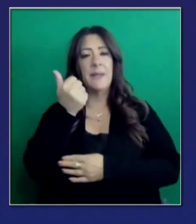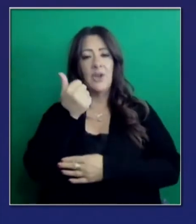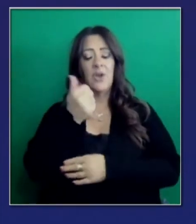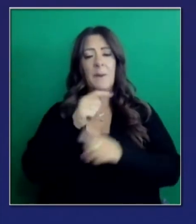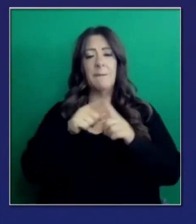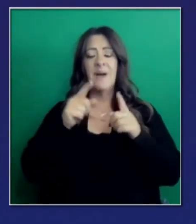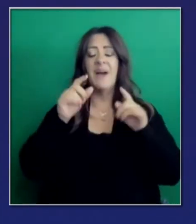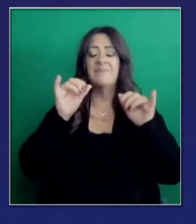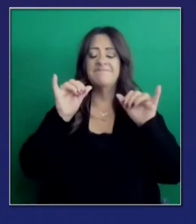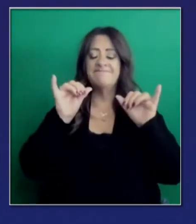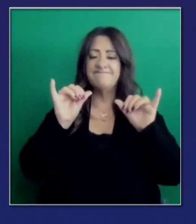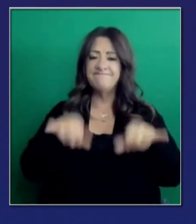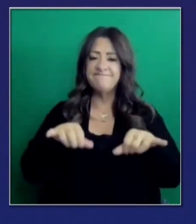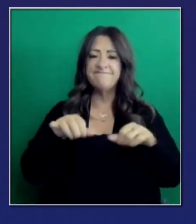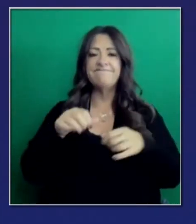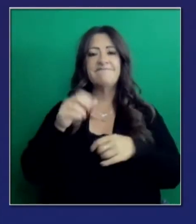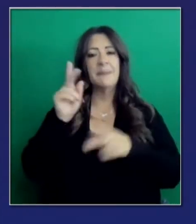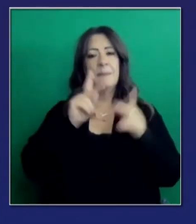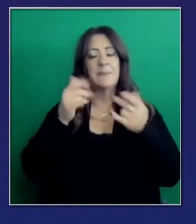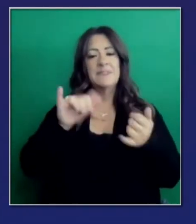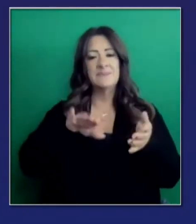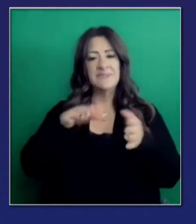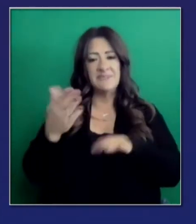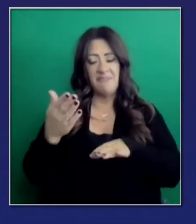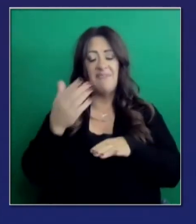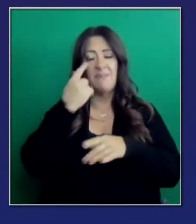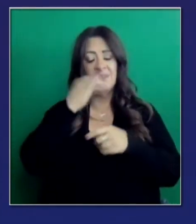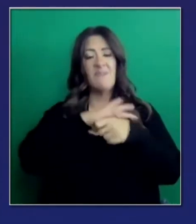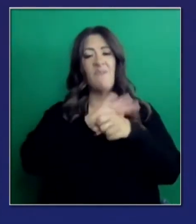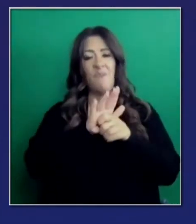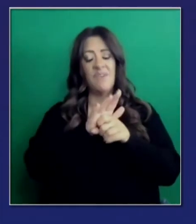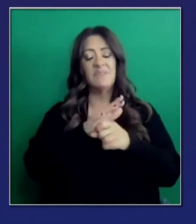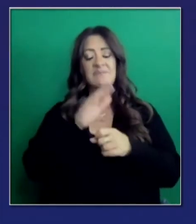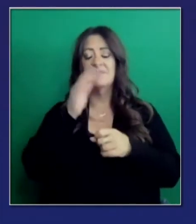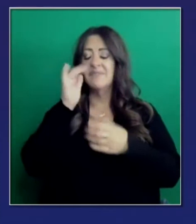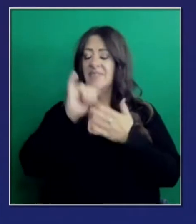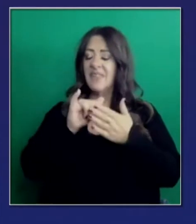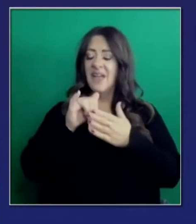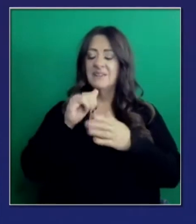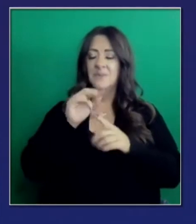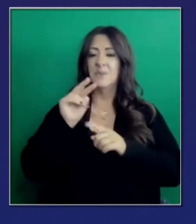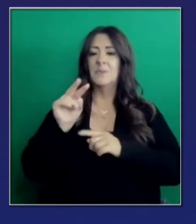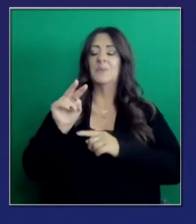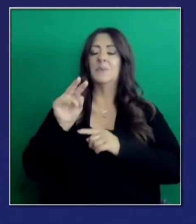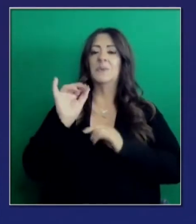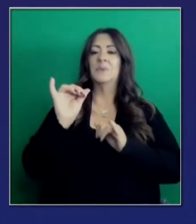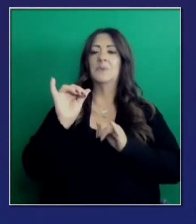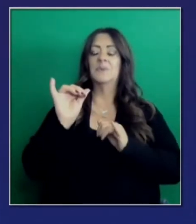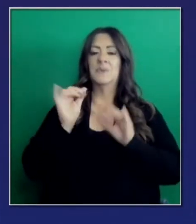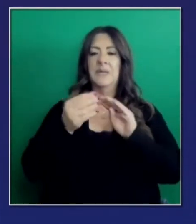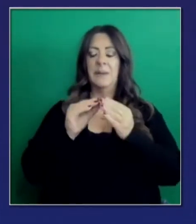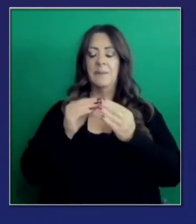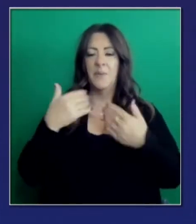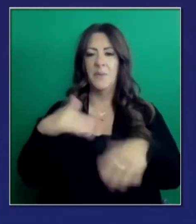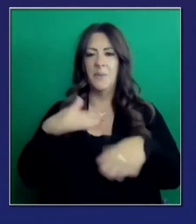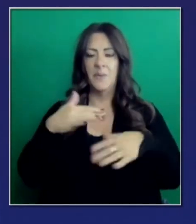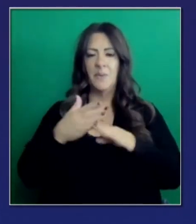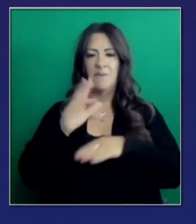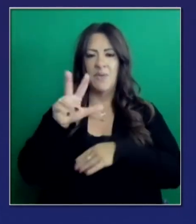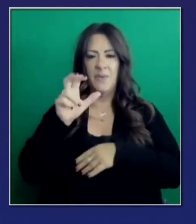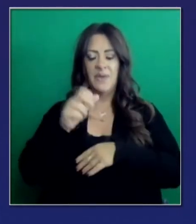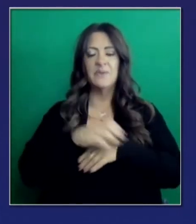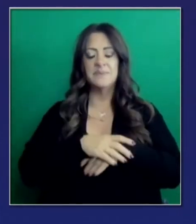504. It's just a reminder of how important it is until we get vaccinated, of